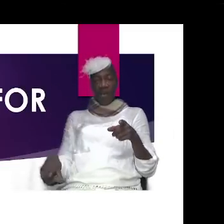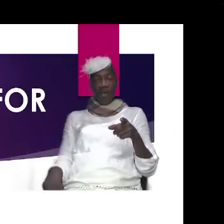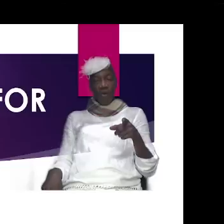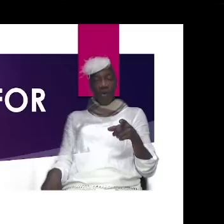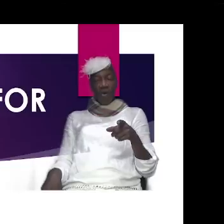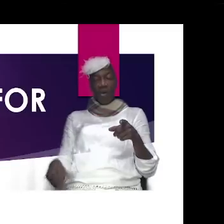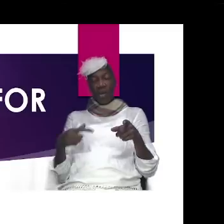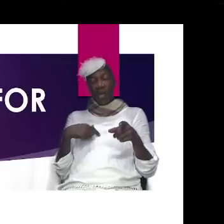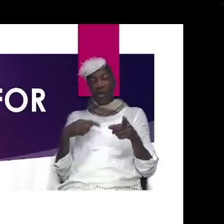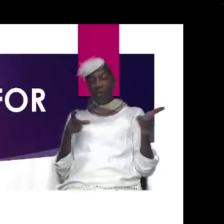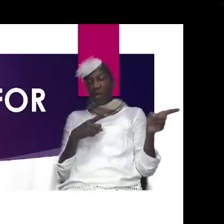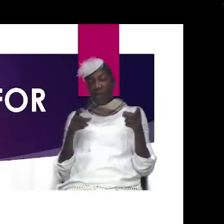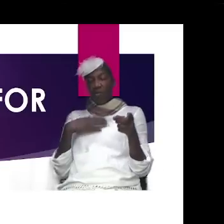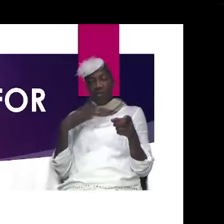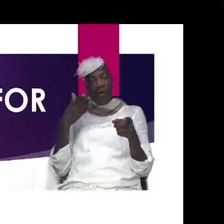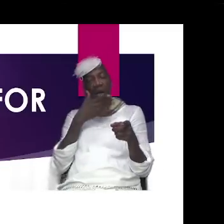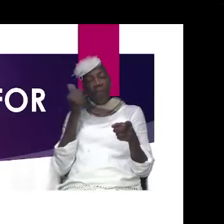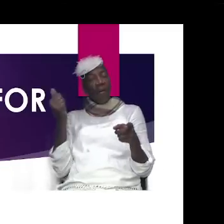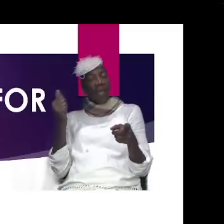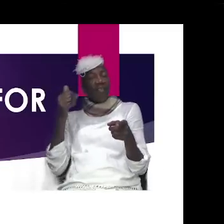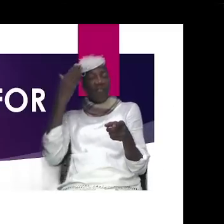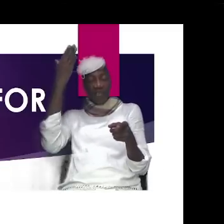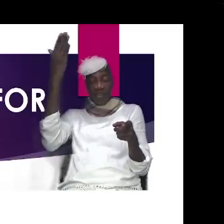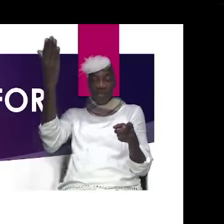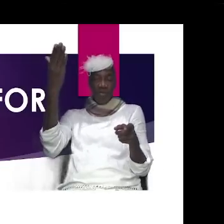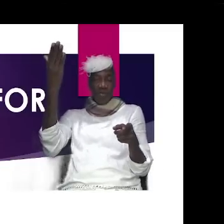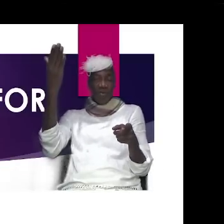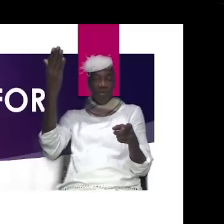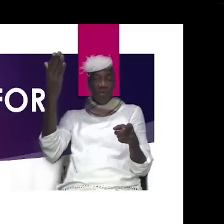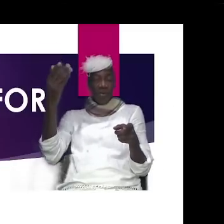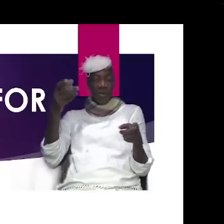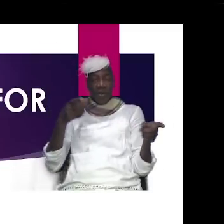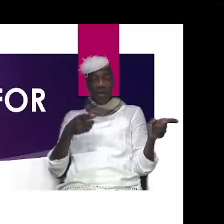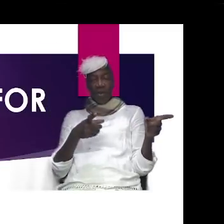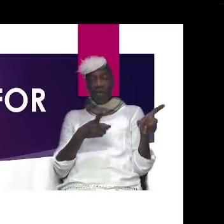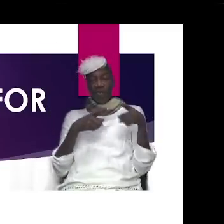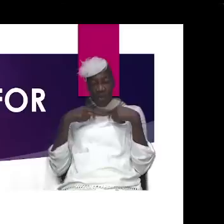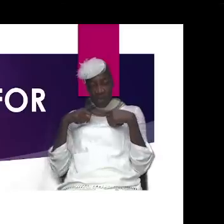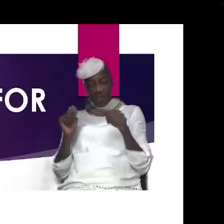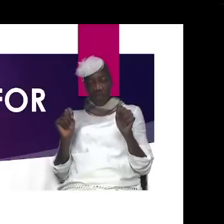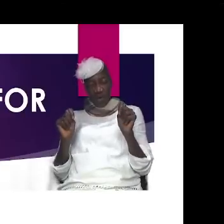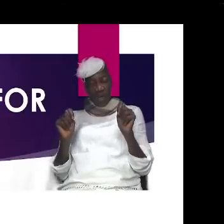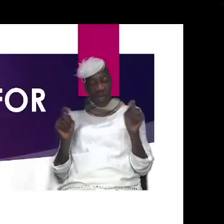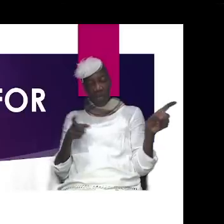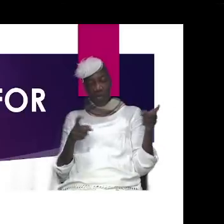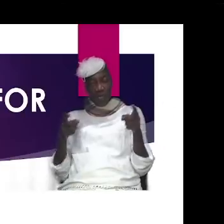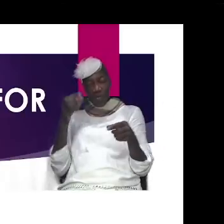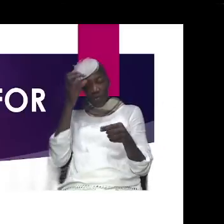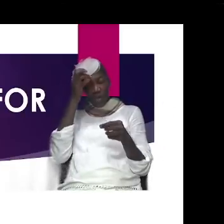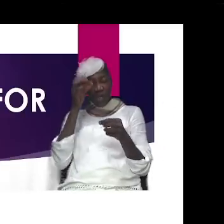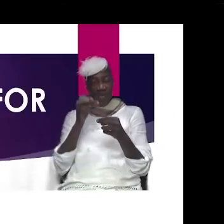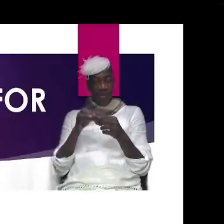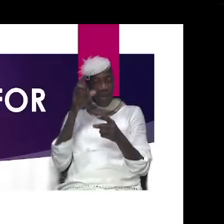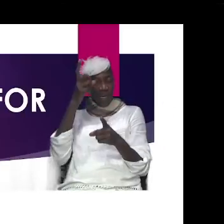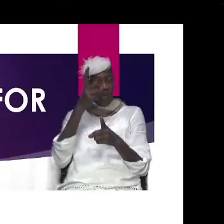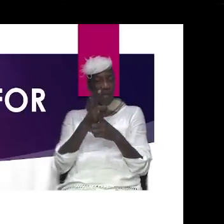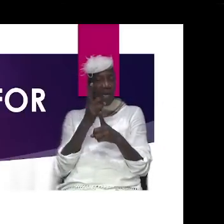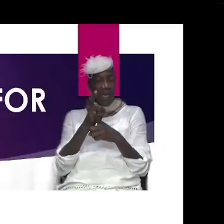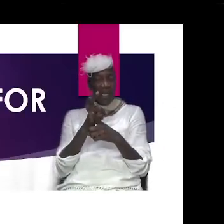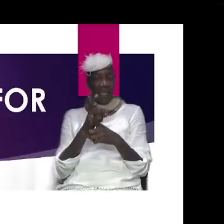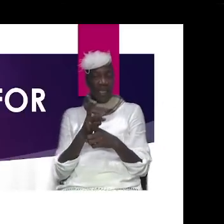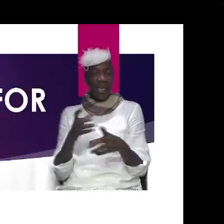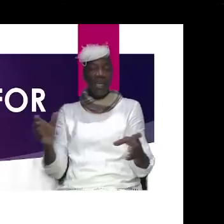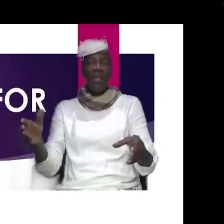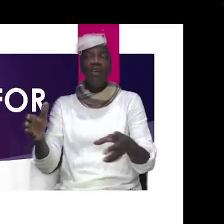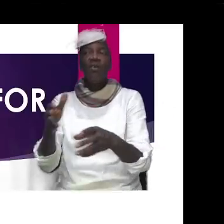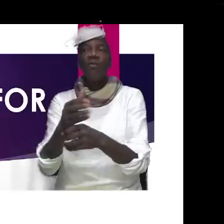doing my best for you. And as we do that and we try to do what we do with the right mind, we are basically taking